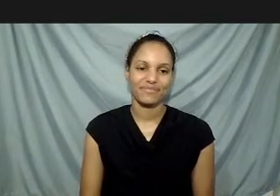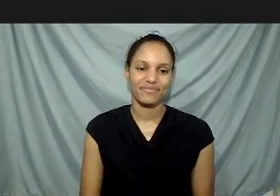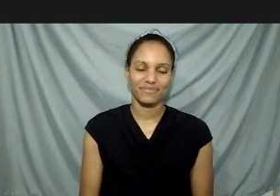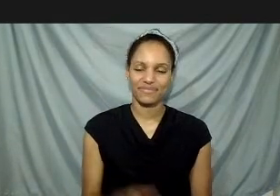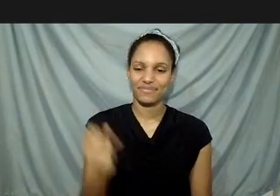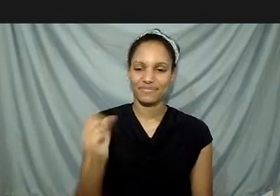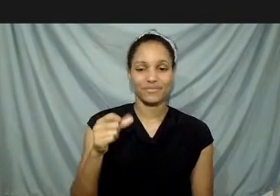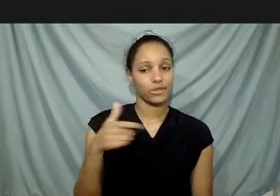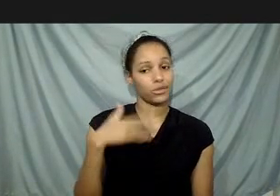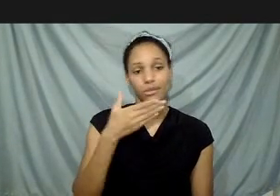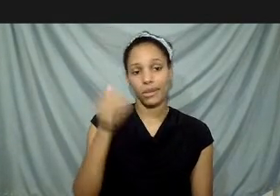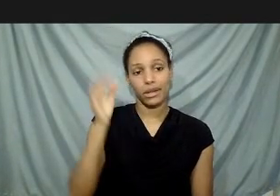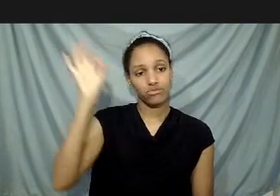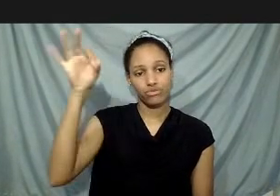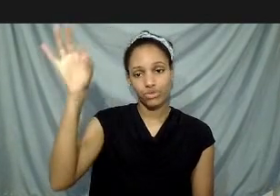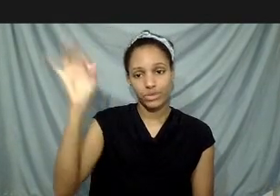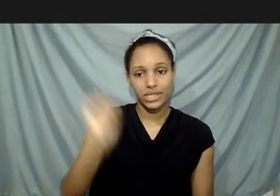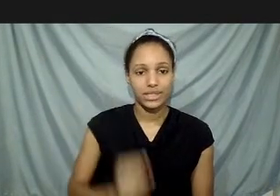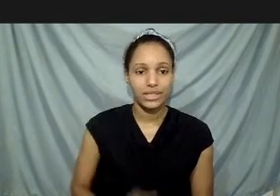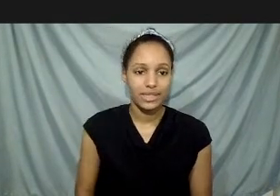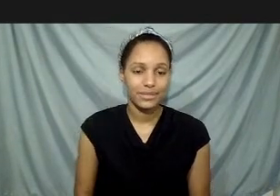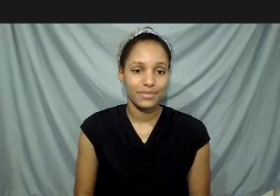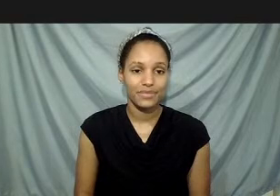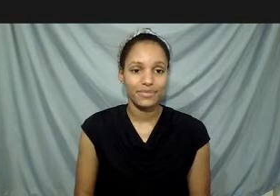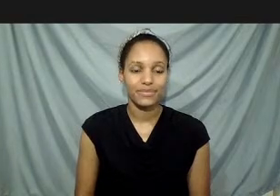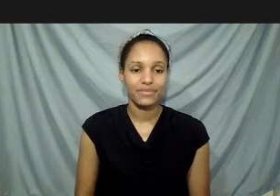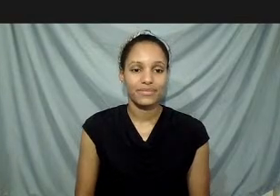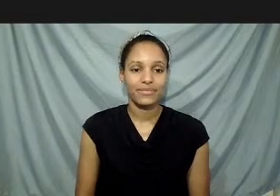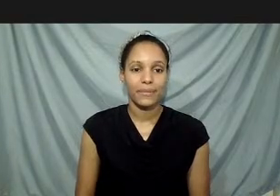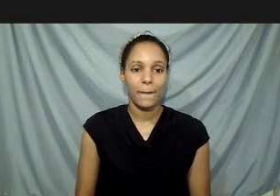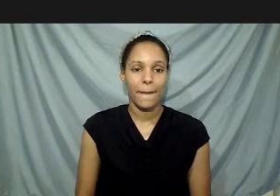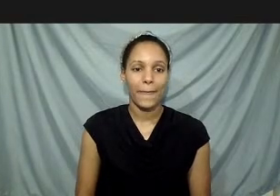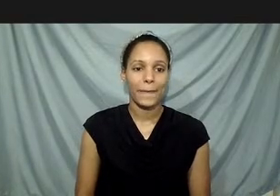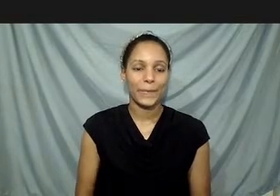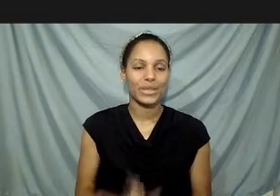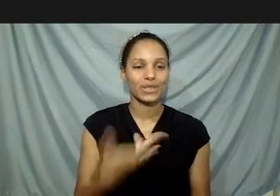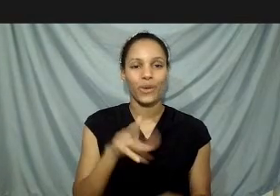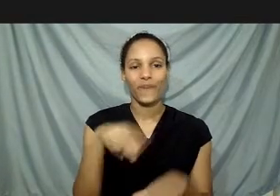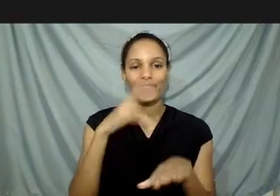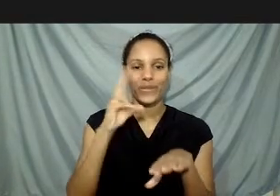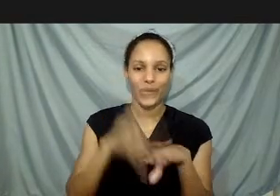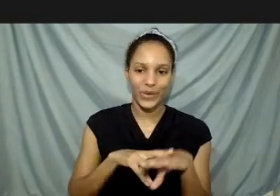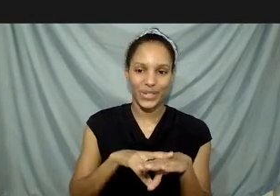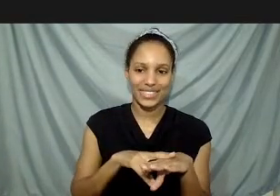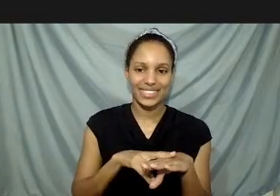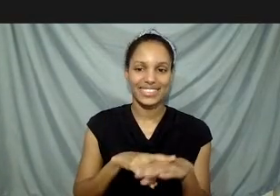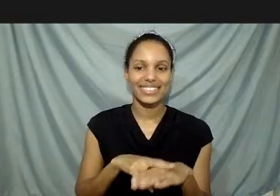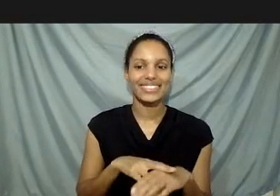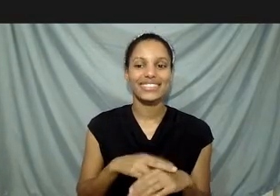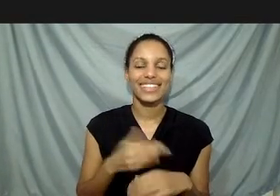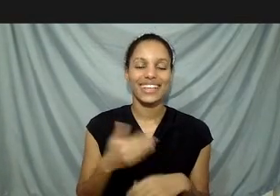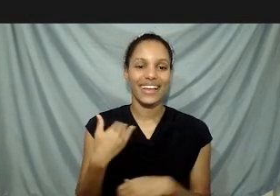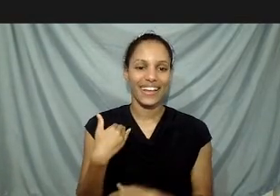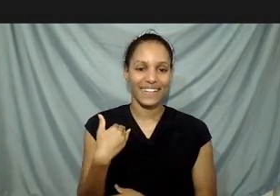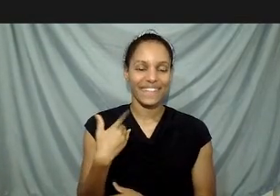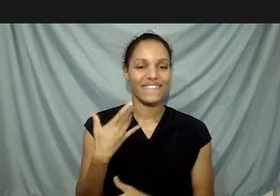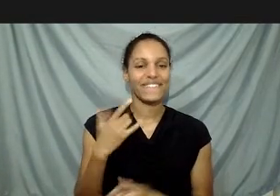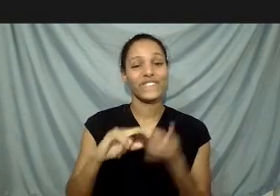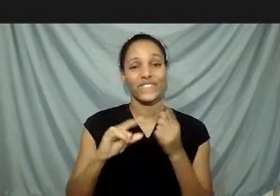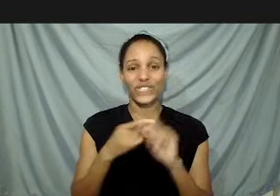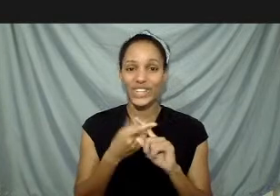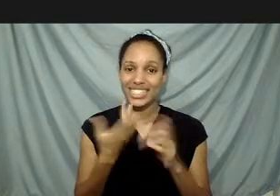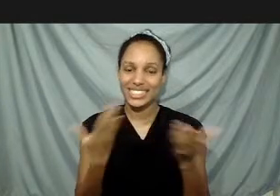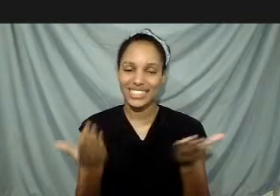better preach. you better preach. All Yeah. right. Of course, there are friends